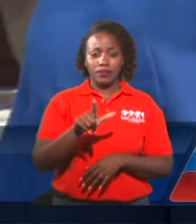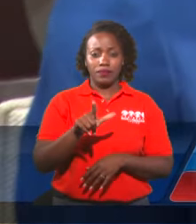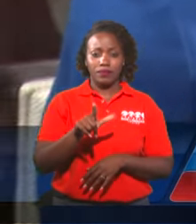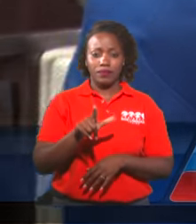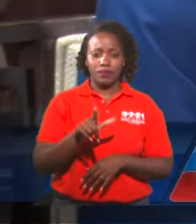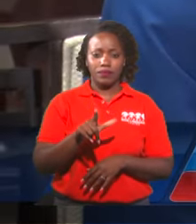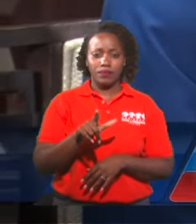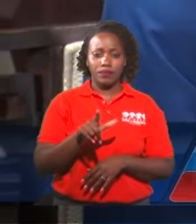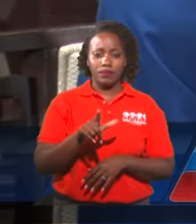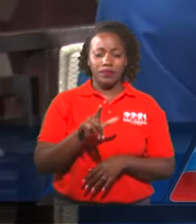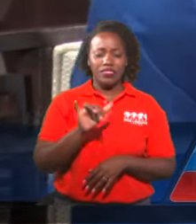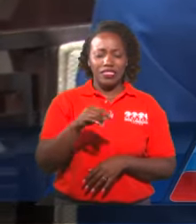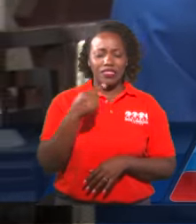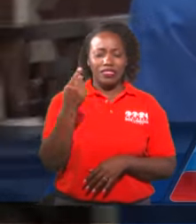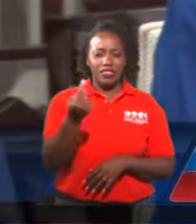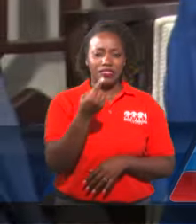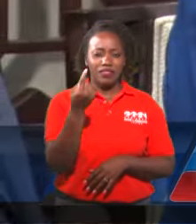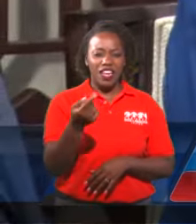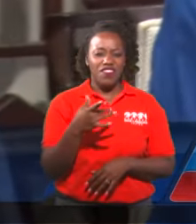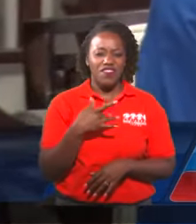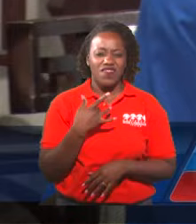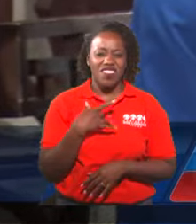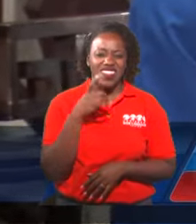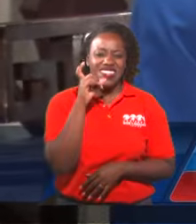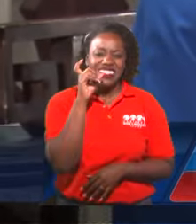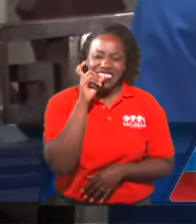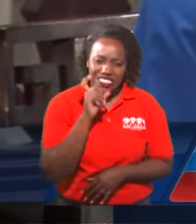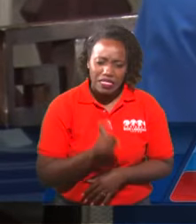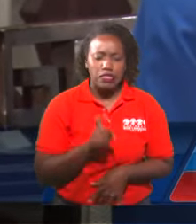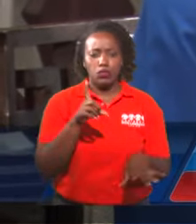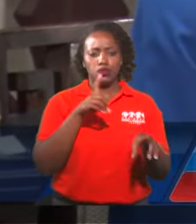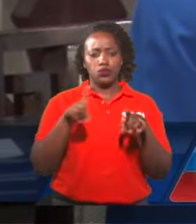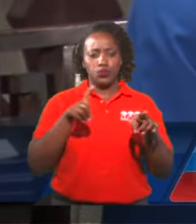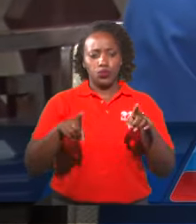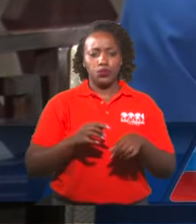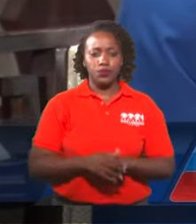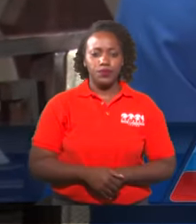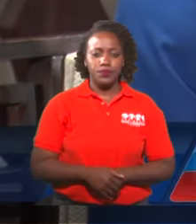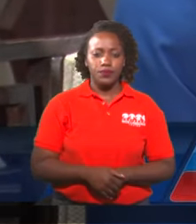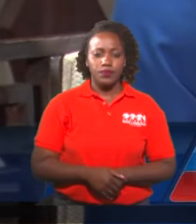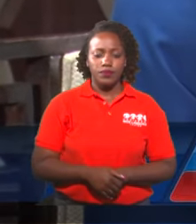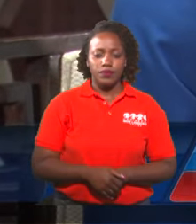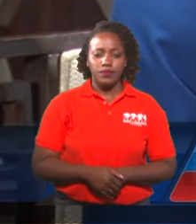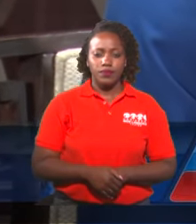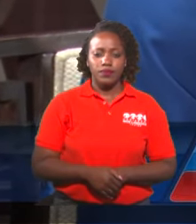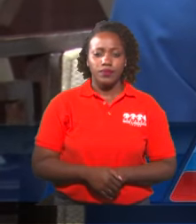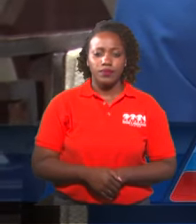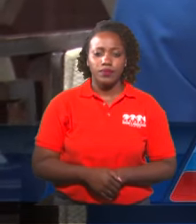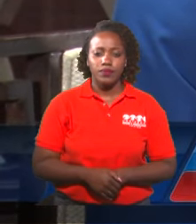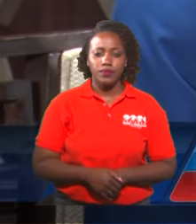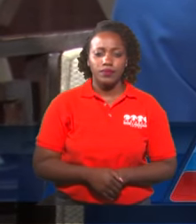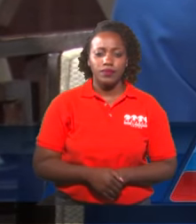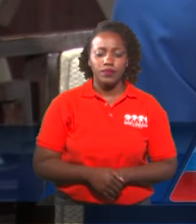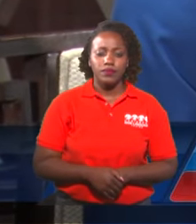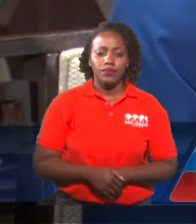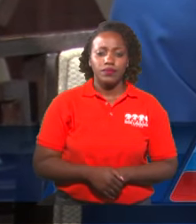is something that I felt I needed to do. I needed